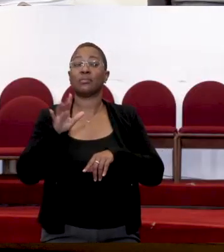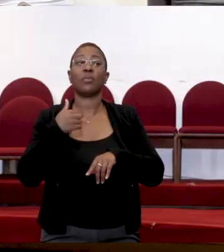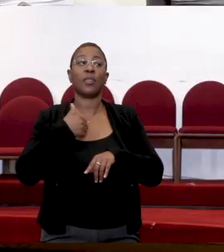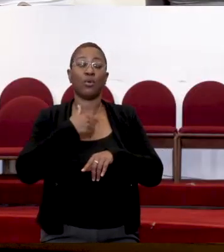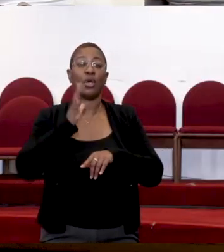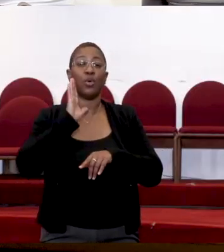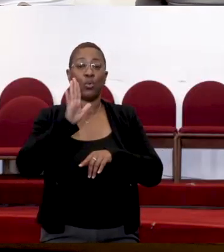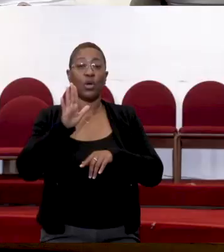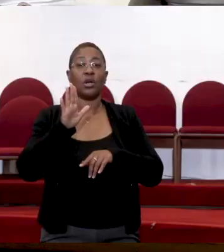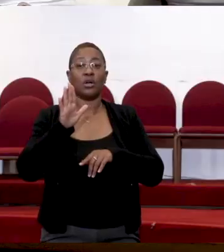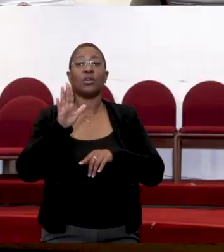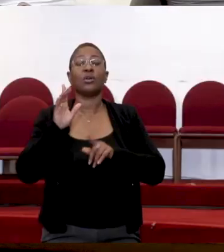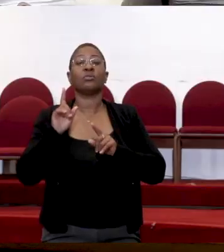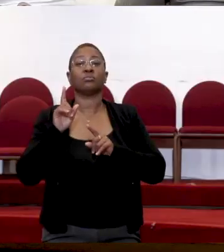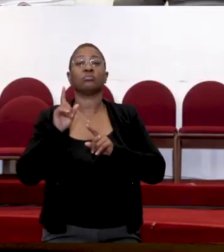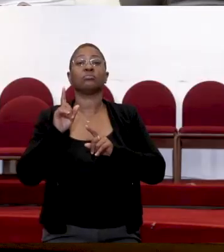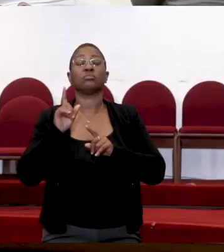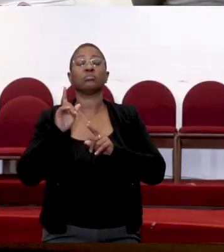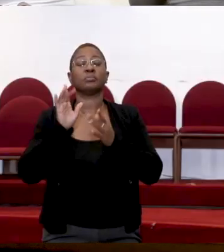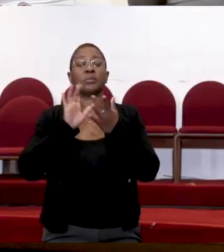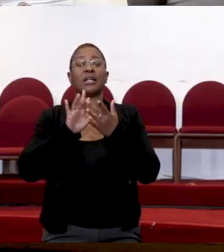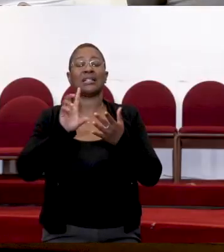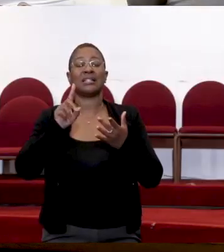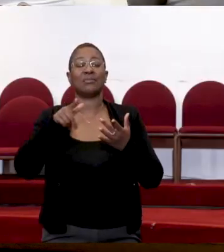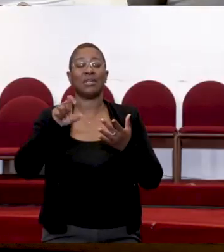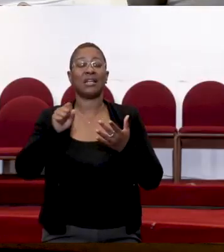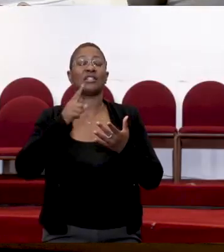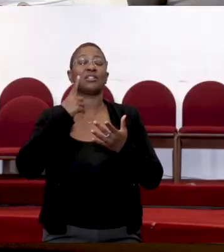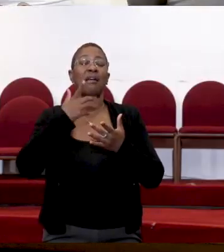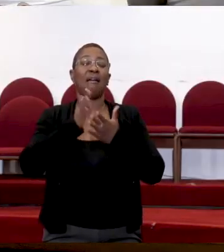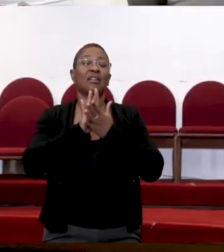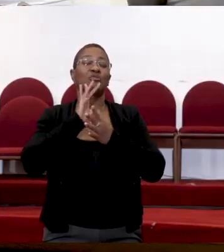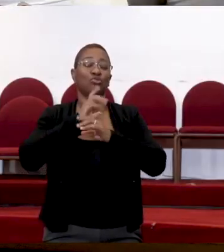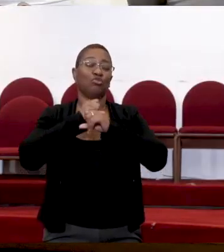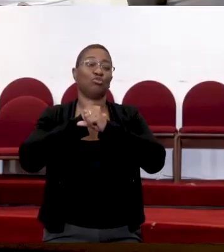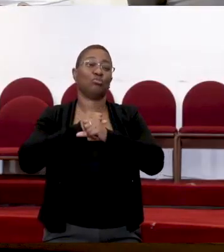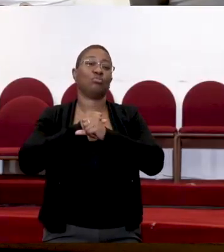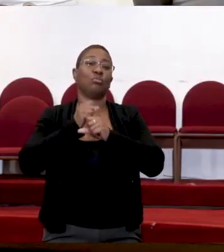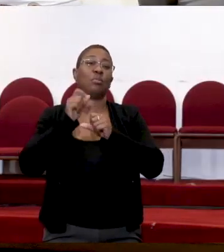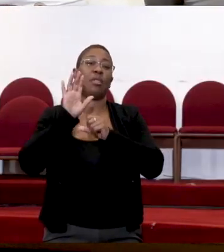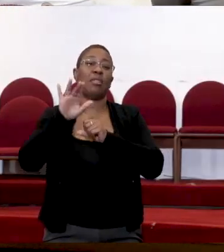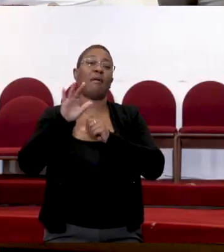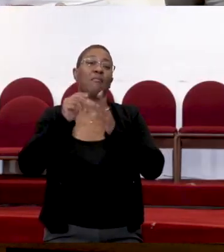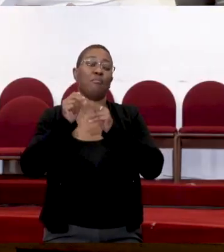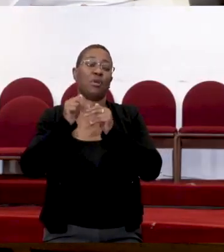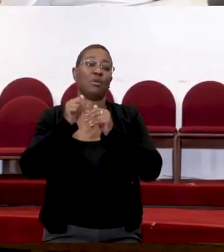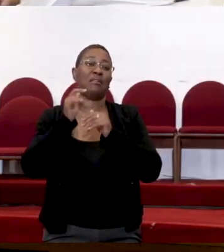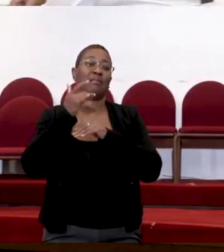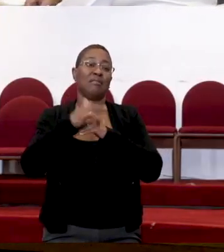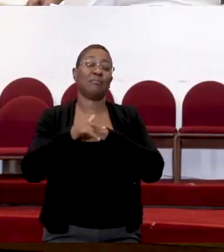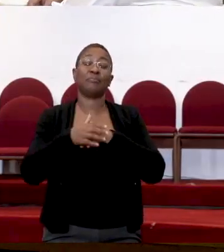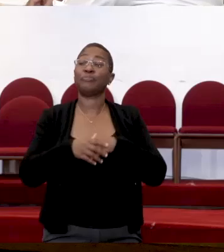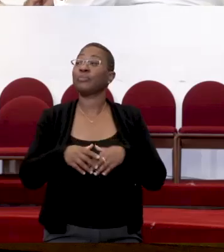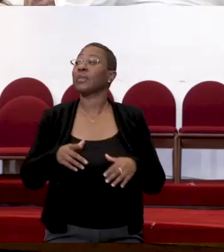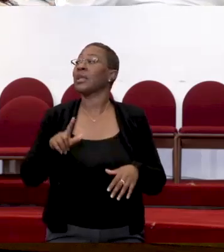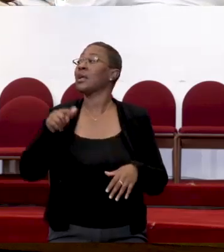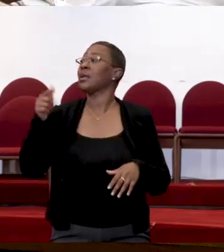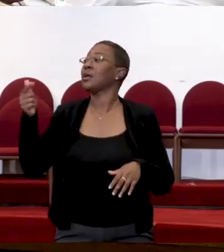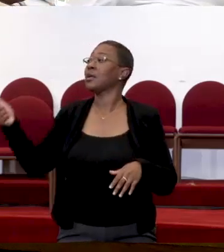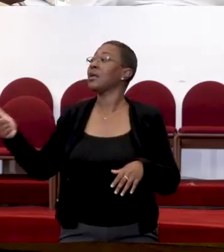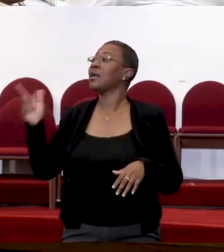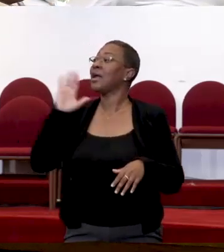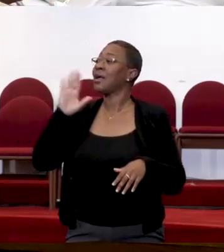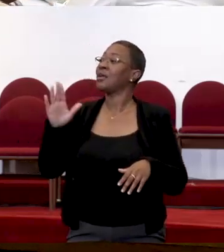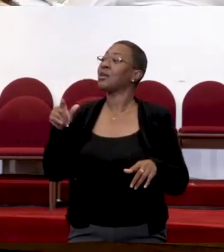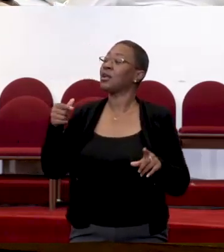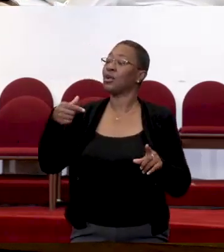DPS, and we will get them to secure it. All right? Thank you, sir. All right. Go ahead. How you doing? Go ahead. How you doing, Mr. Mayor? My